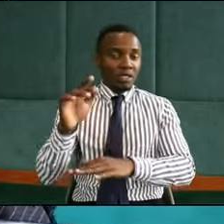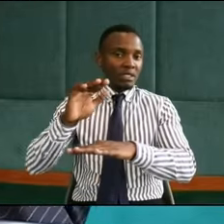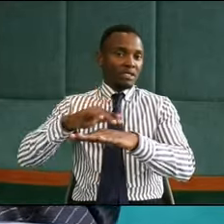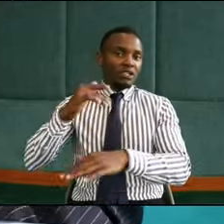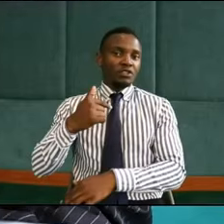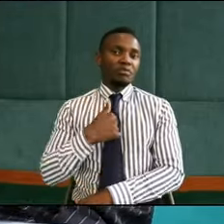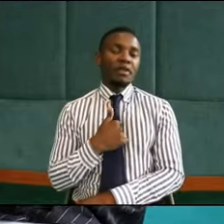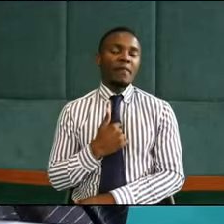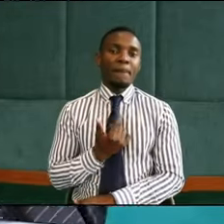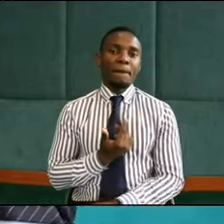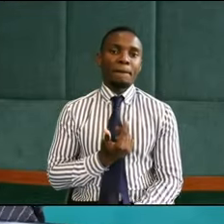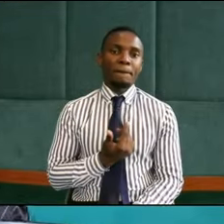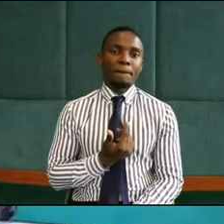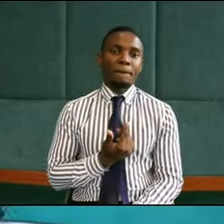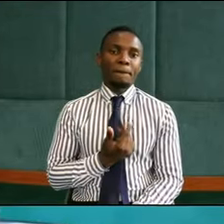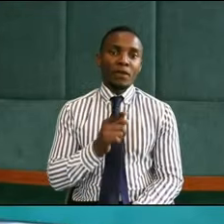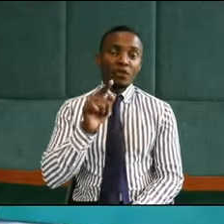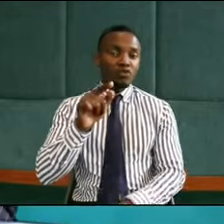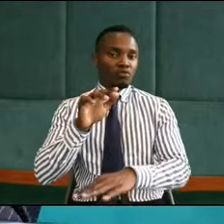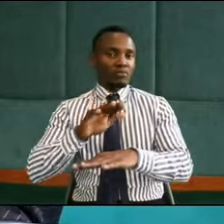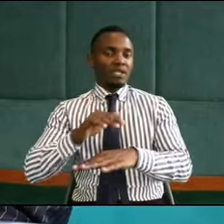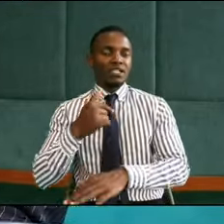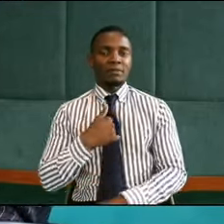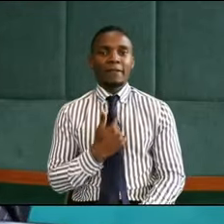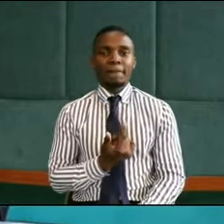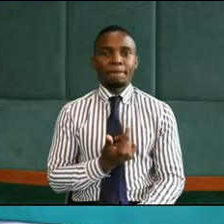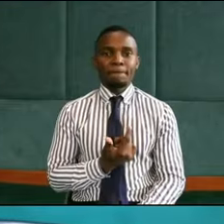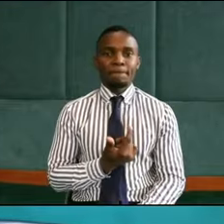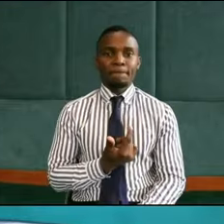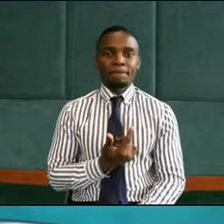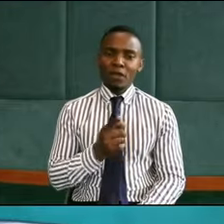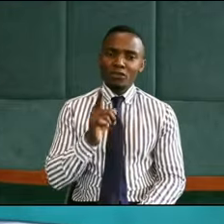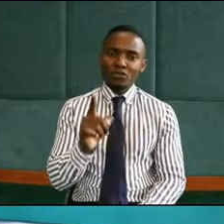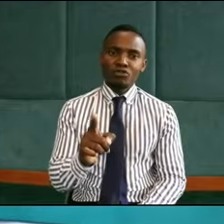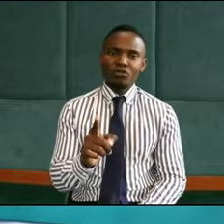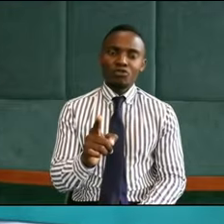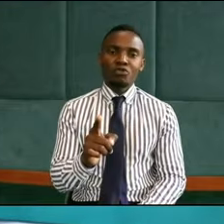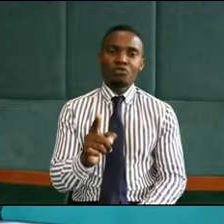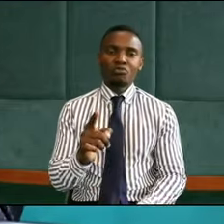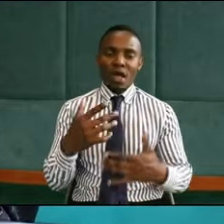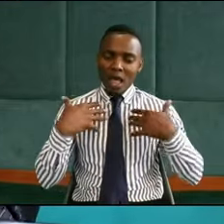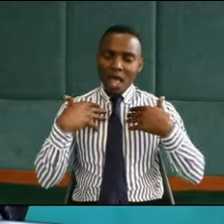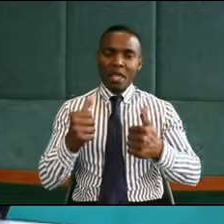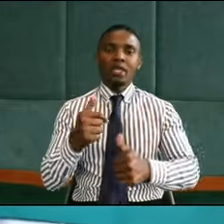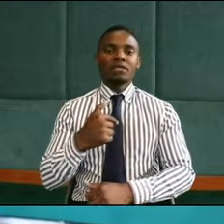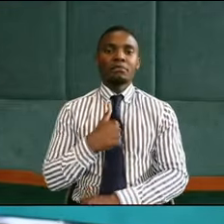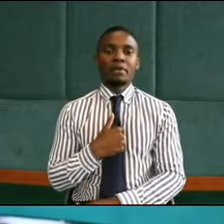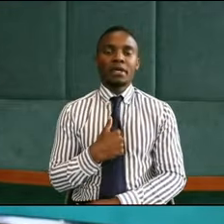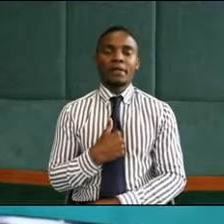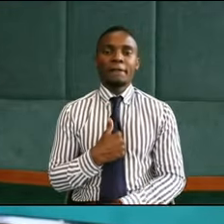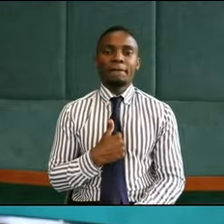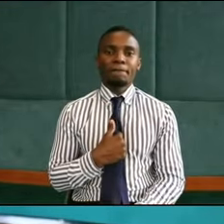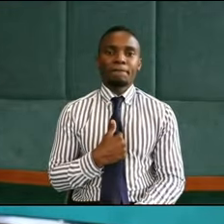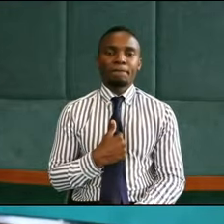me. You touched me. You restored my health. You